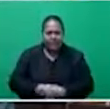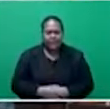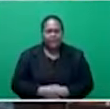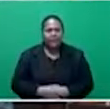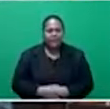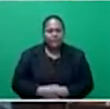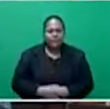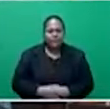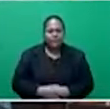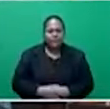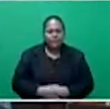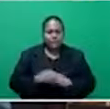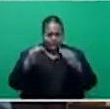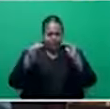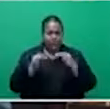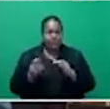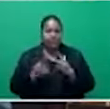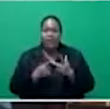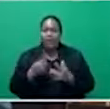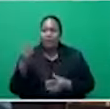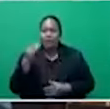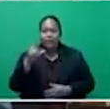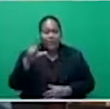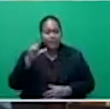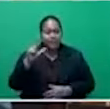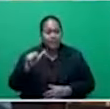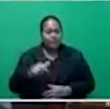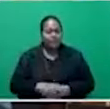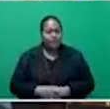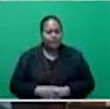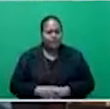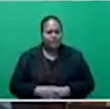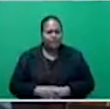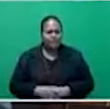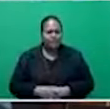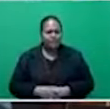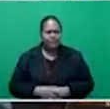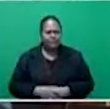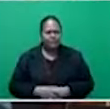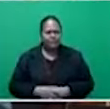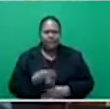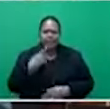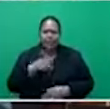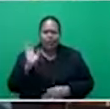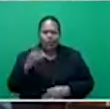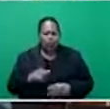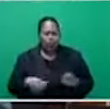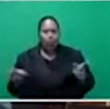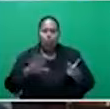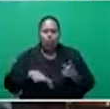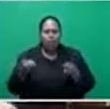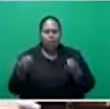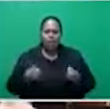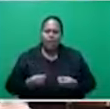Honourable Kurin Rani, again, he said, oh, all this money will go to the businesses.